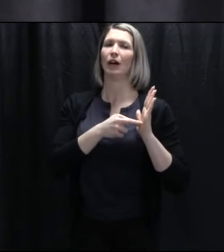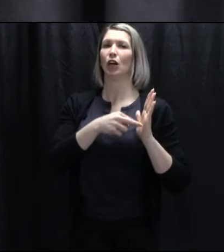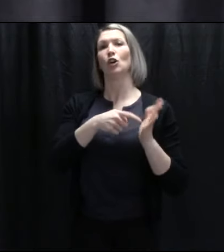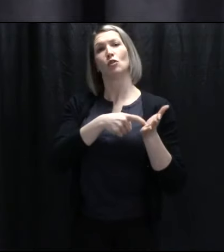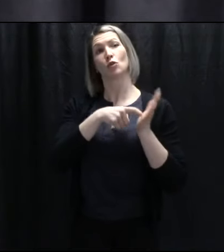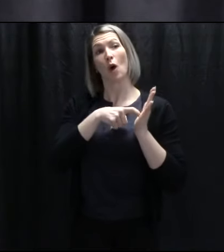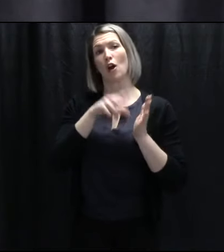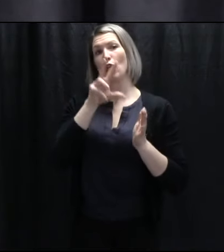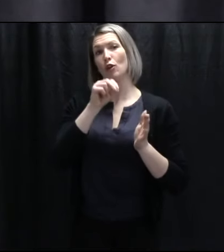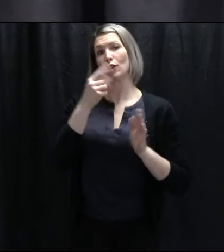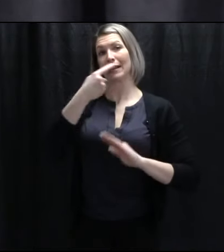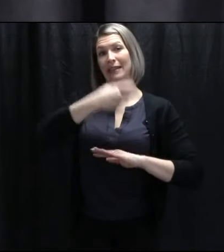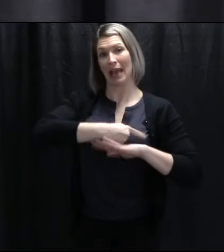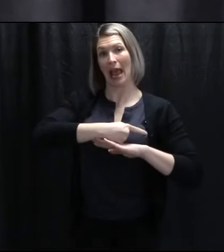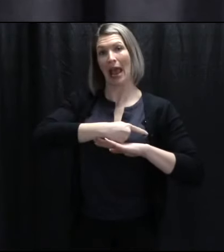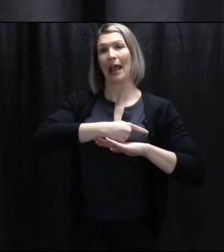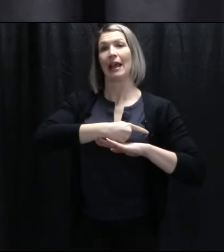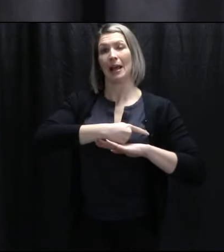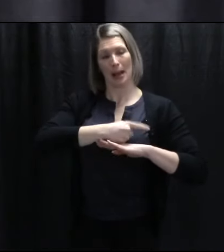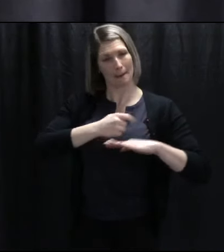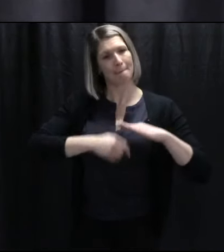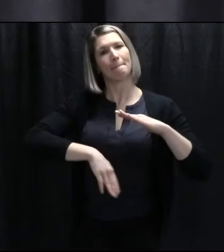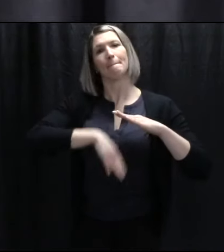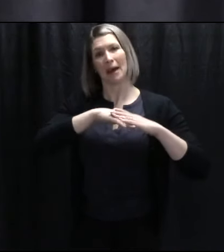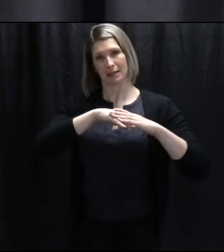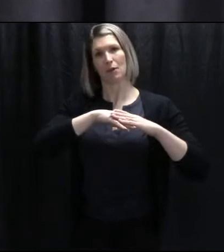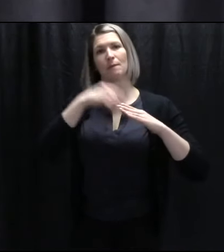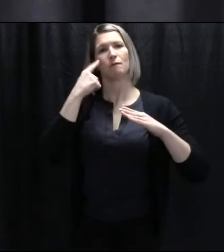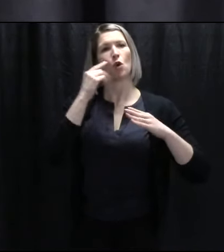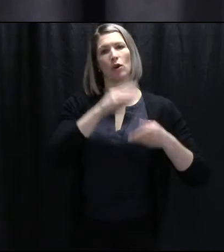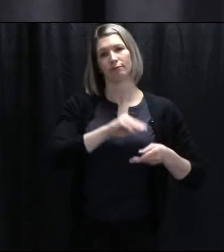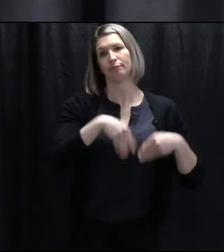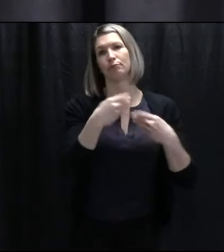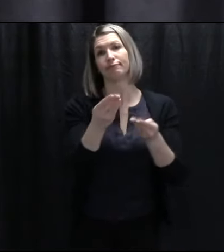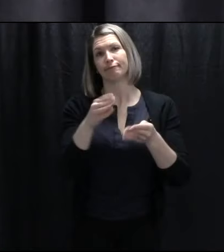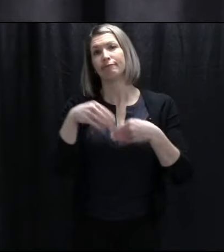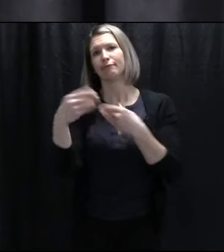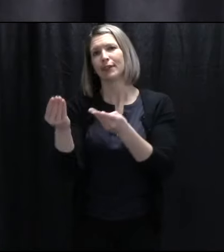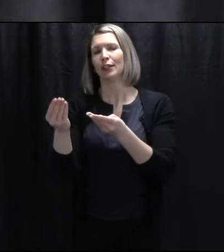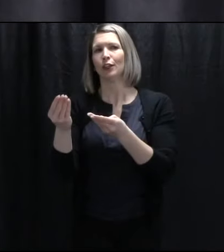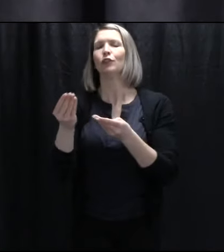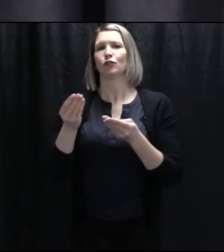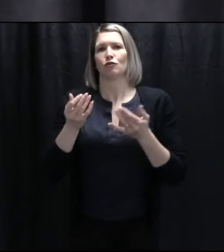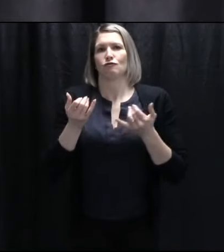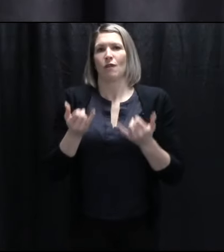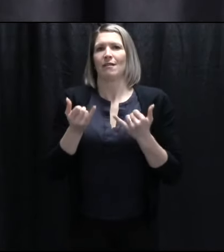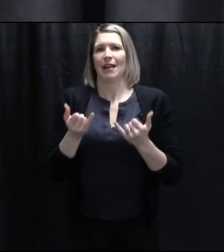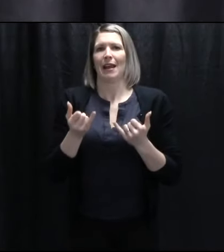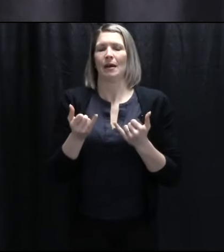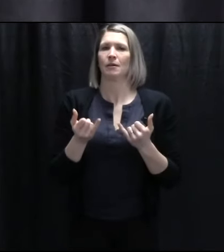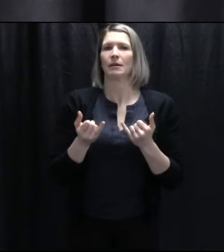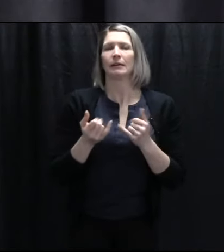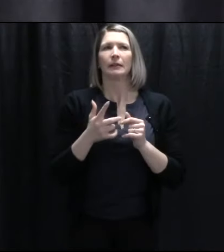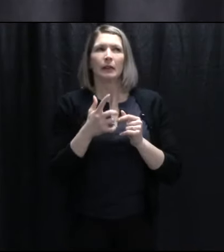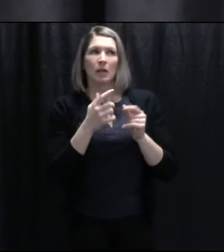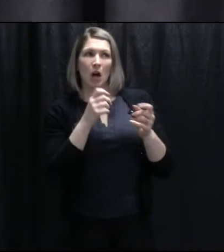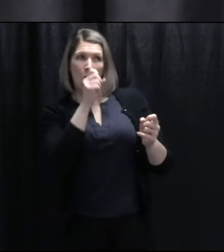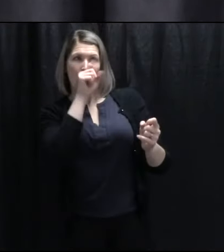for 30-day dispensing and no longer. So I think it's a question of trying to get a